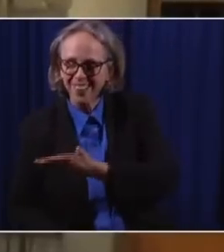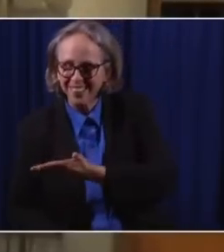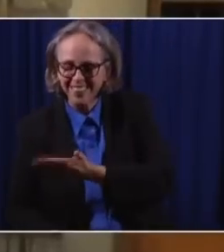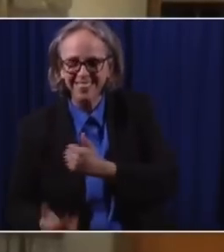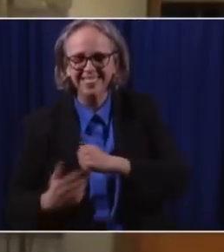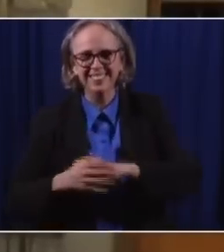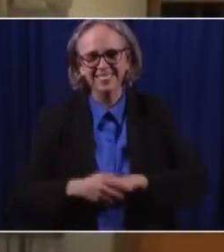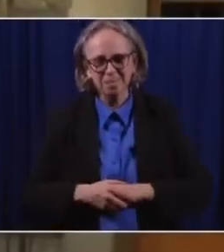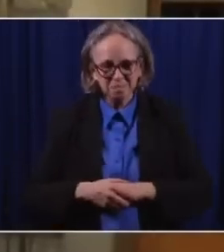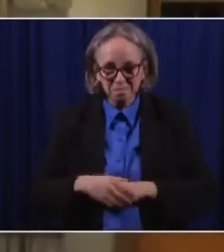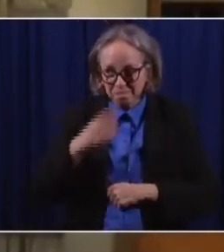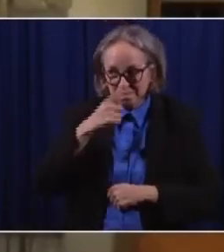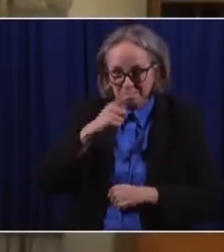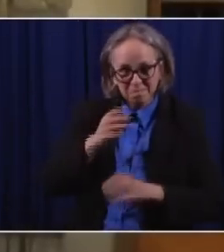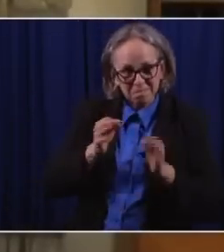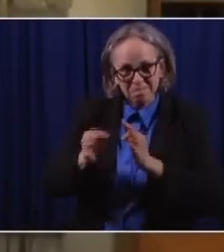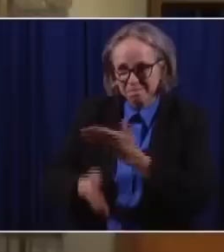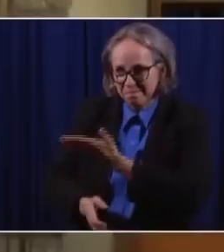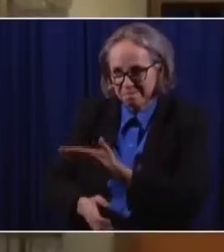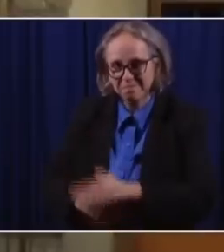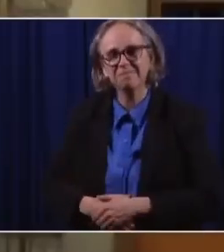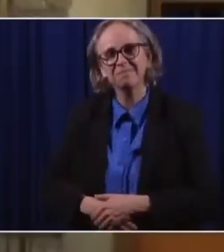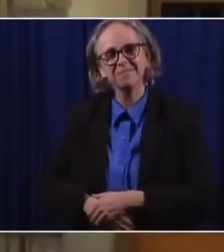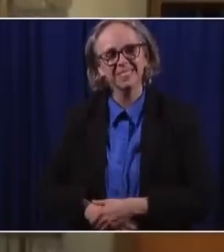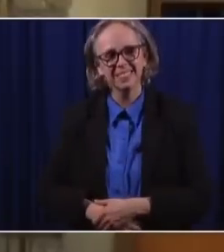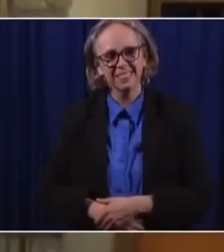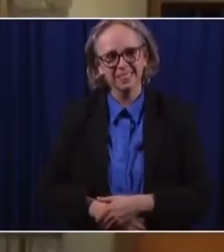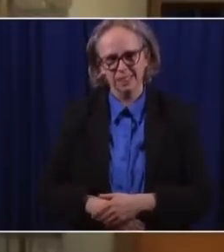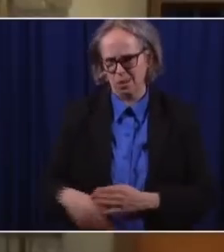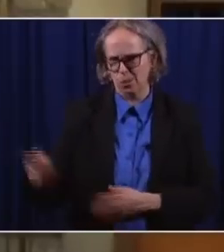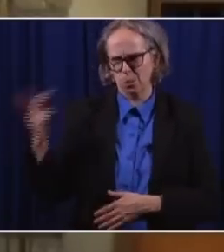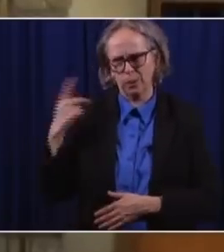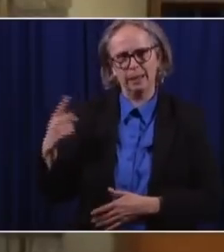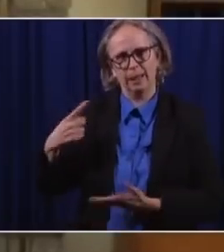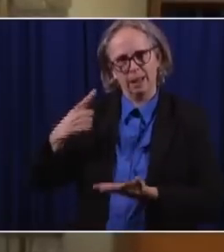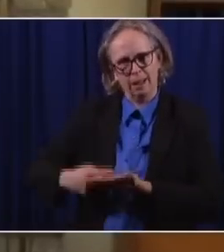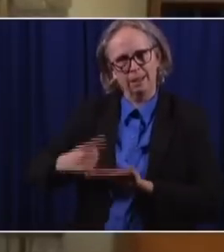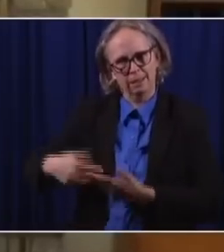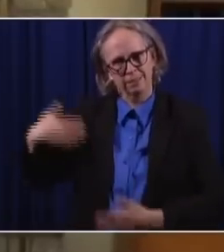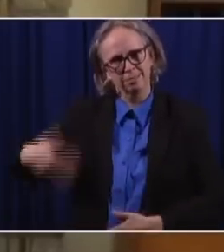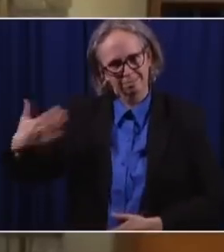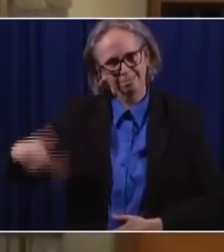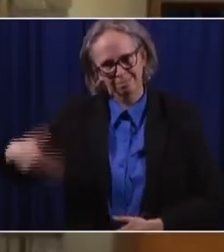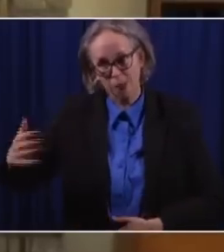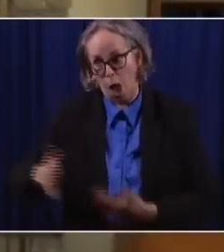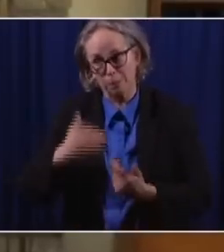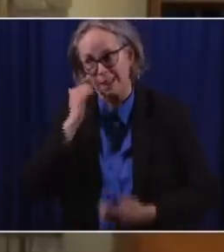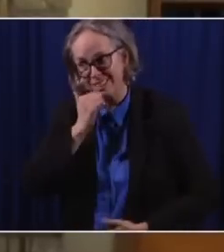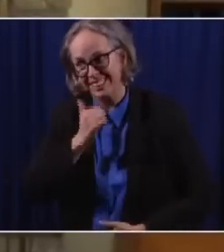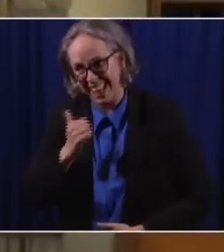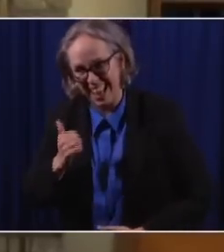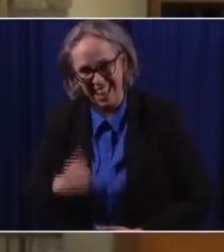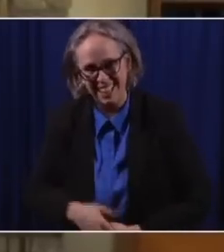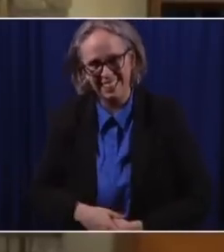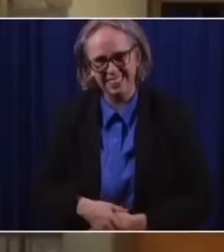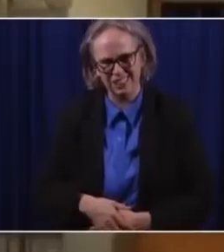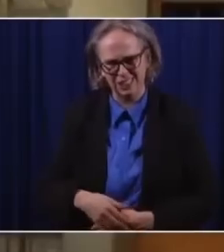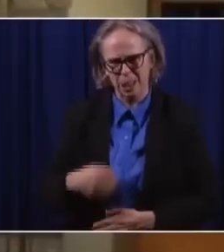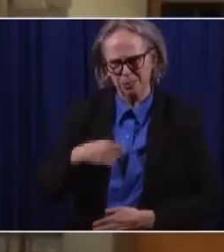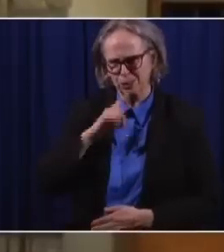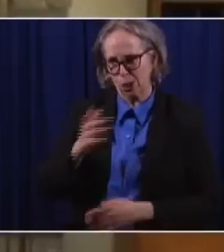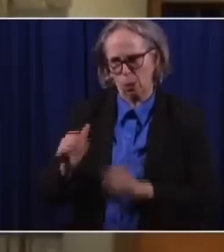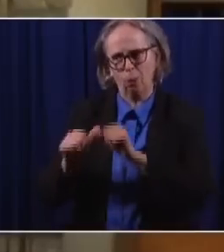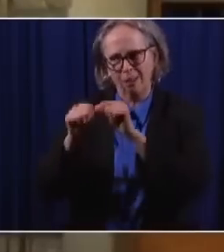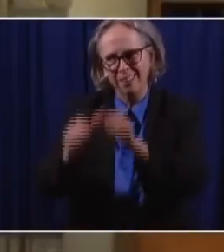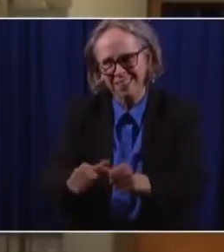some. You and I talk many times each day, and I'm sure that's going to continue. But